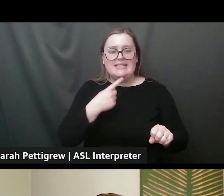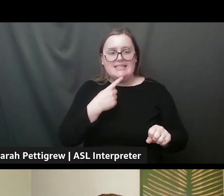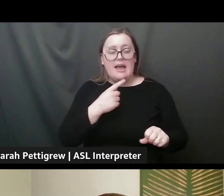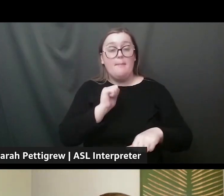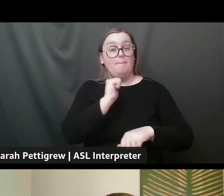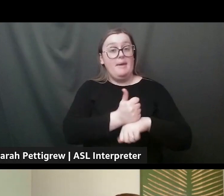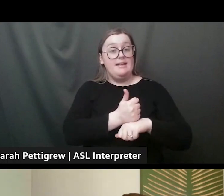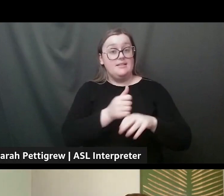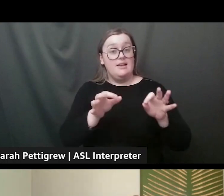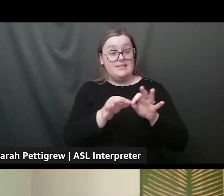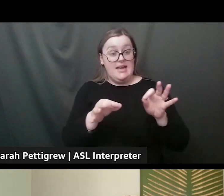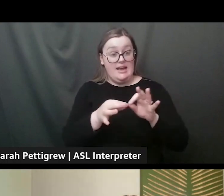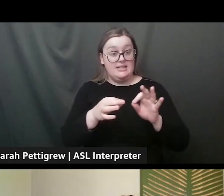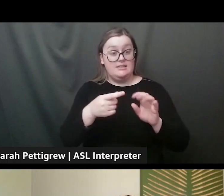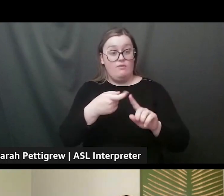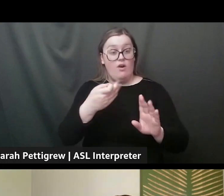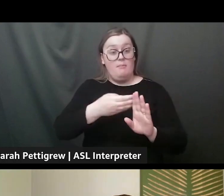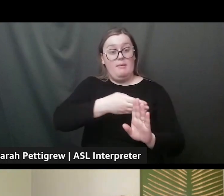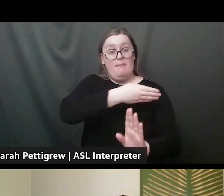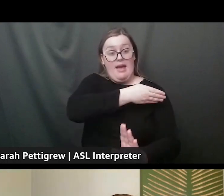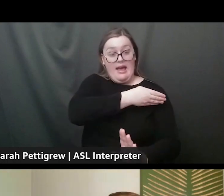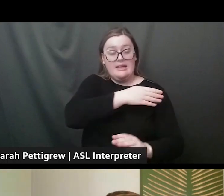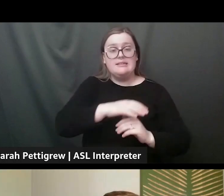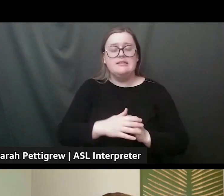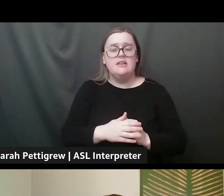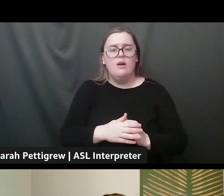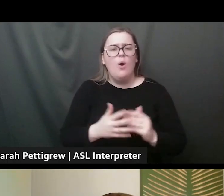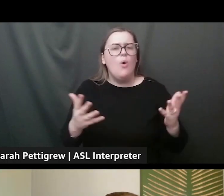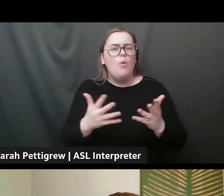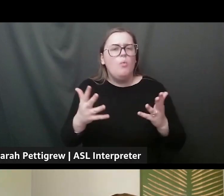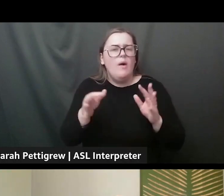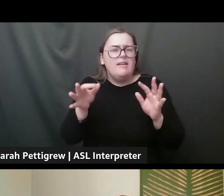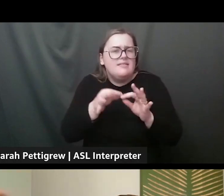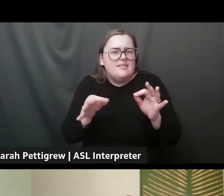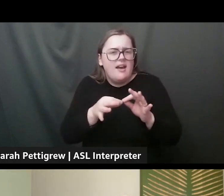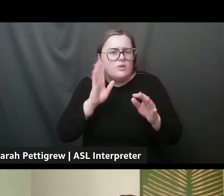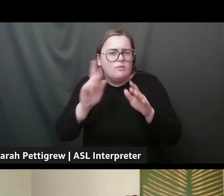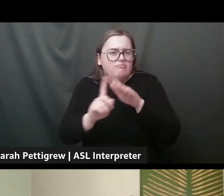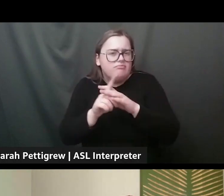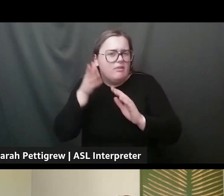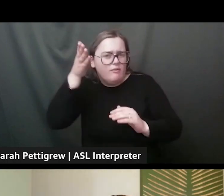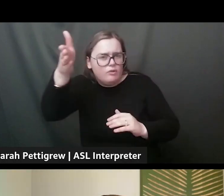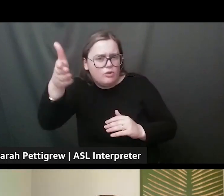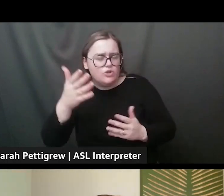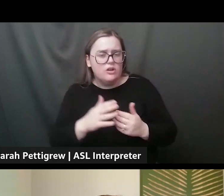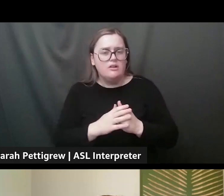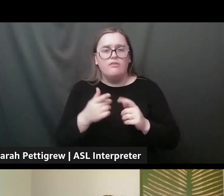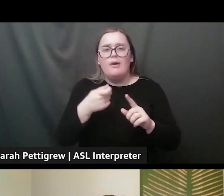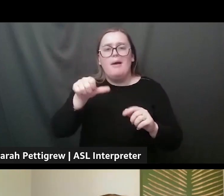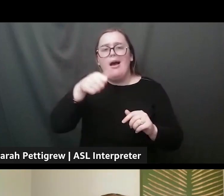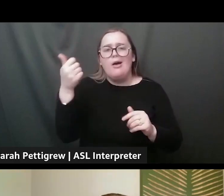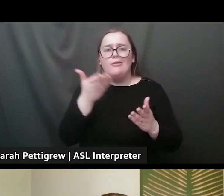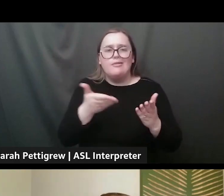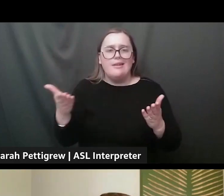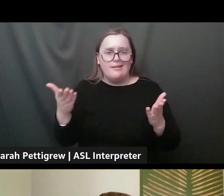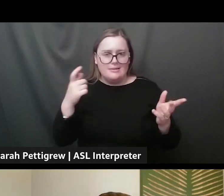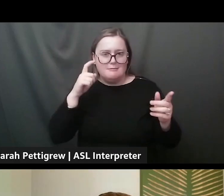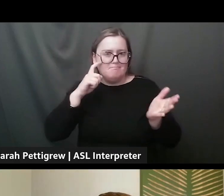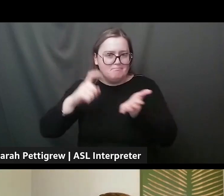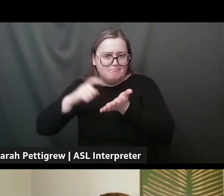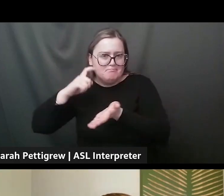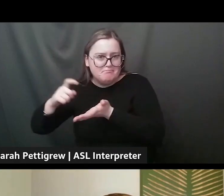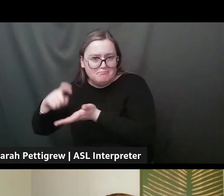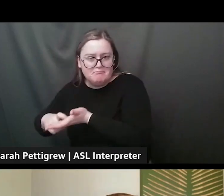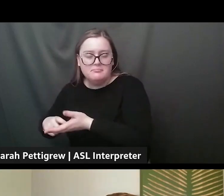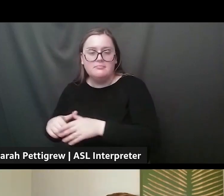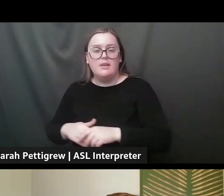the past, what text is likely to come in the future from like all these other things that I've seen. And so they're very